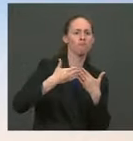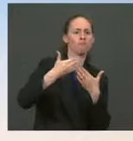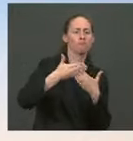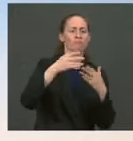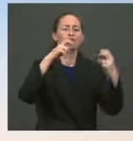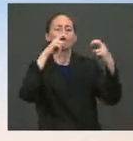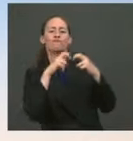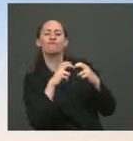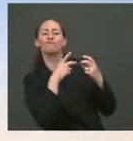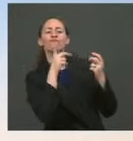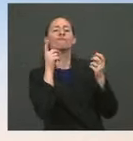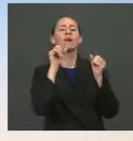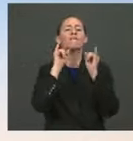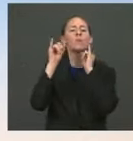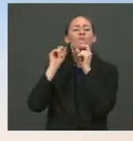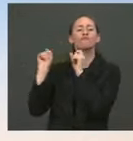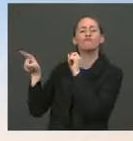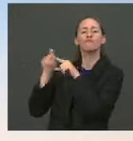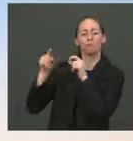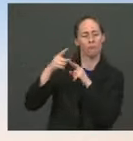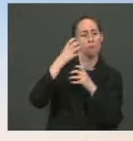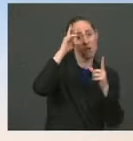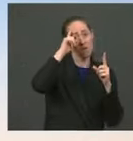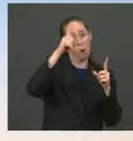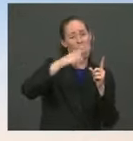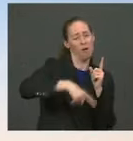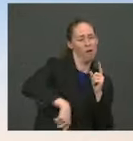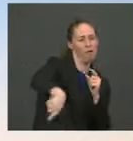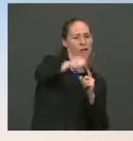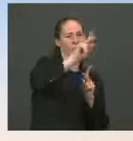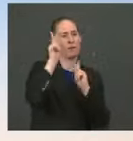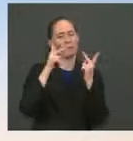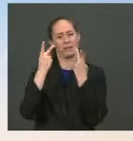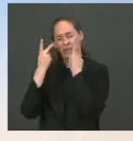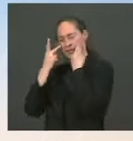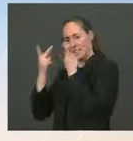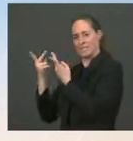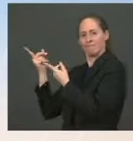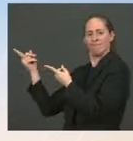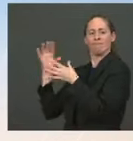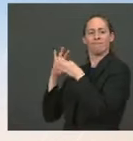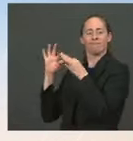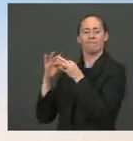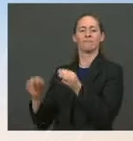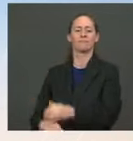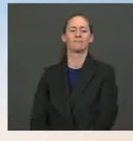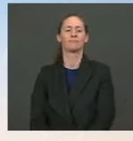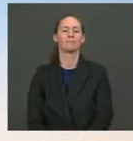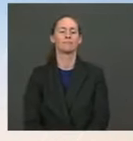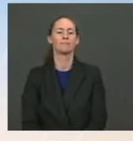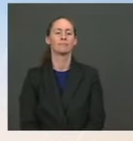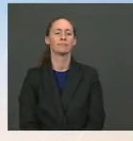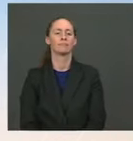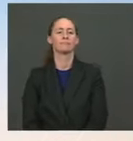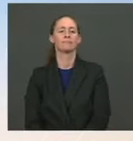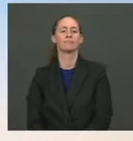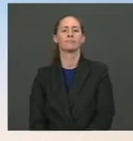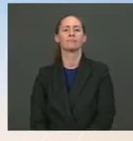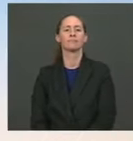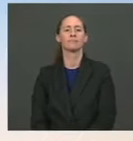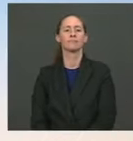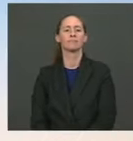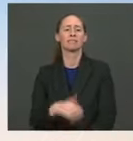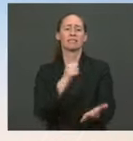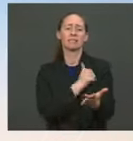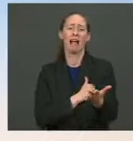American people can hear it directly from the President of the United States. And just one more on the funding for infrastructure, and I apologize because maybe it is just